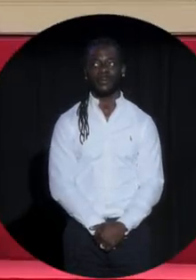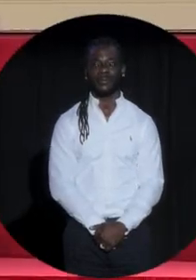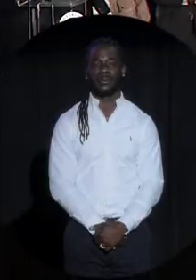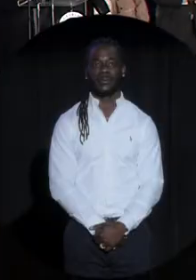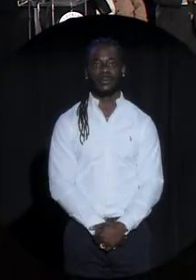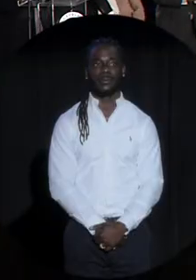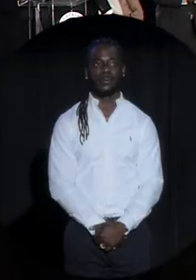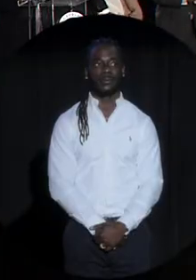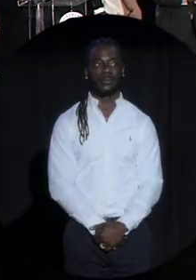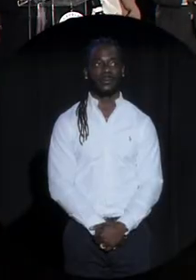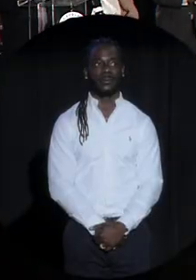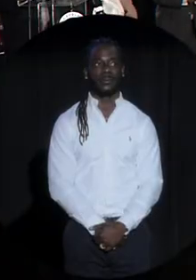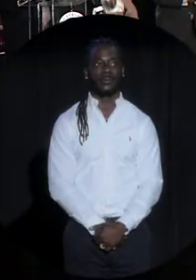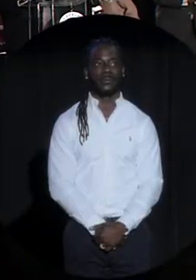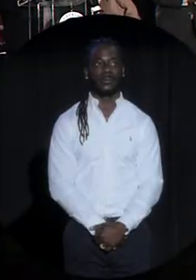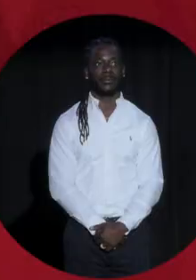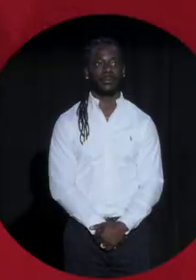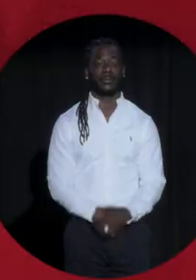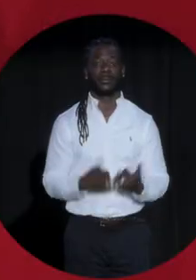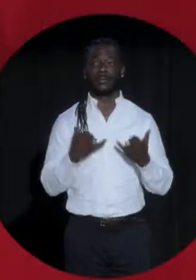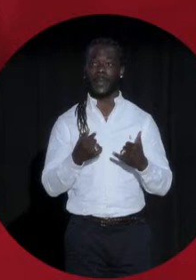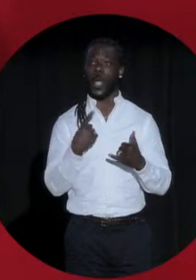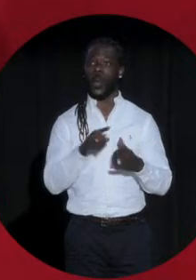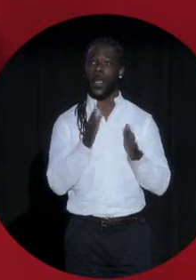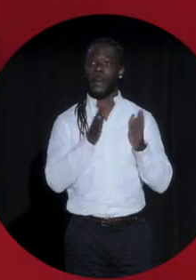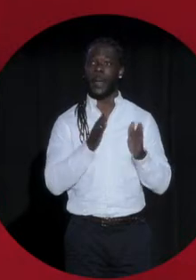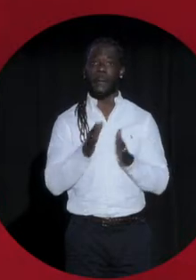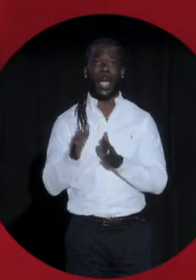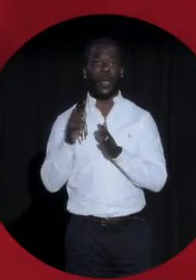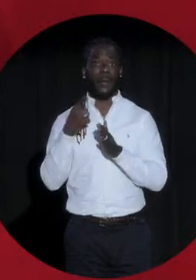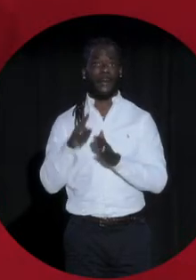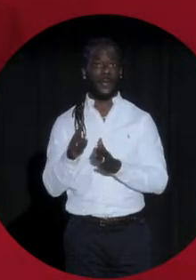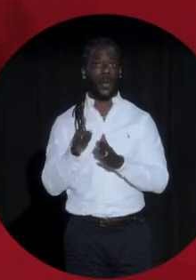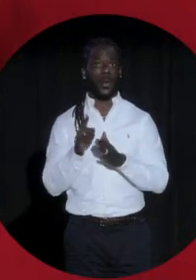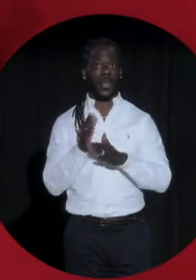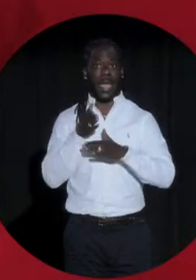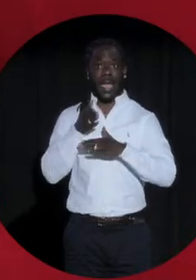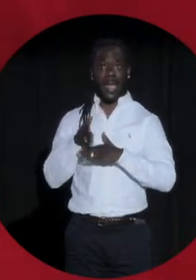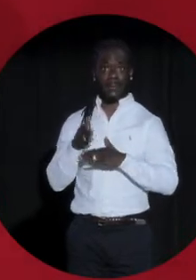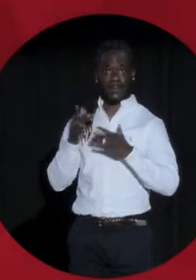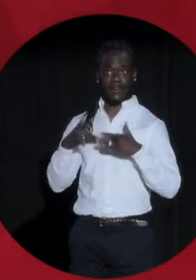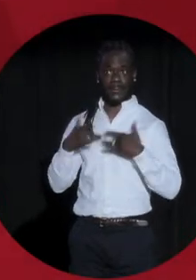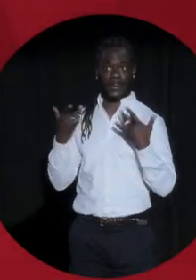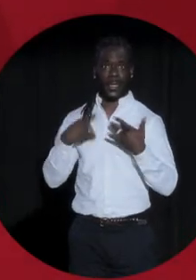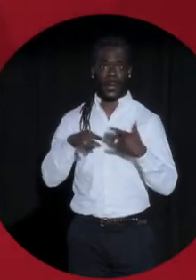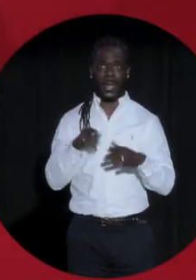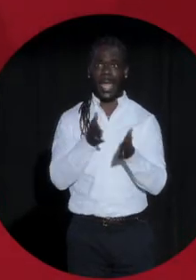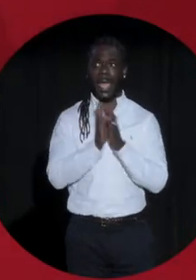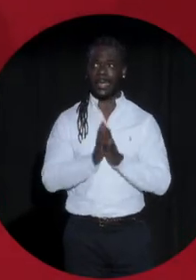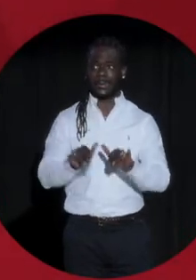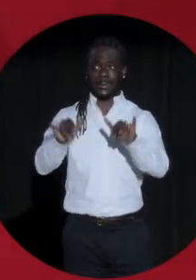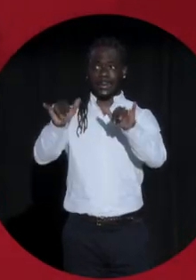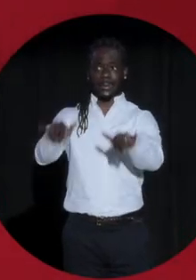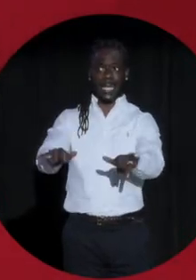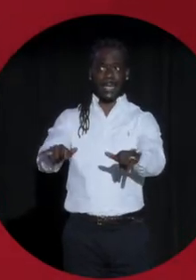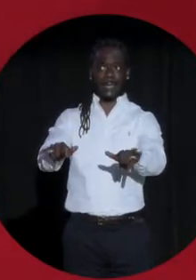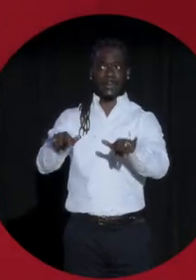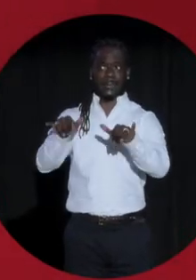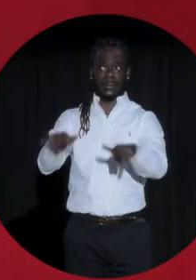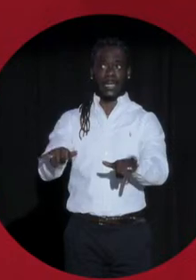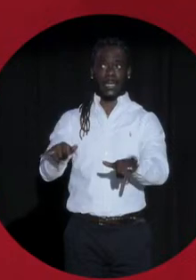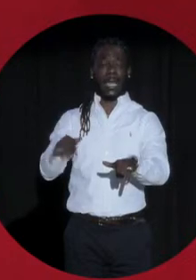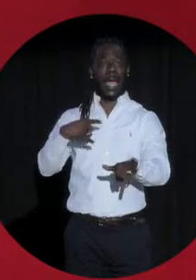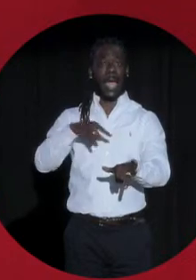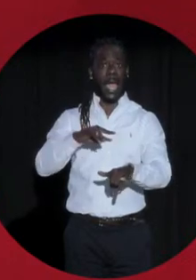And as we prepare for the recessional, we'll ask you to remain where you are for just a moment as our platform